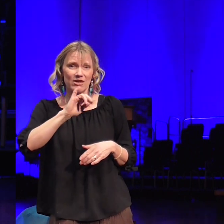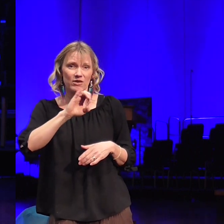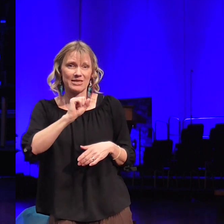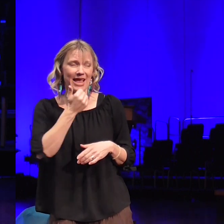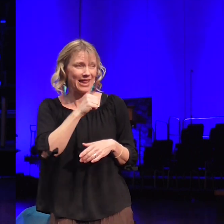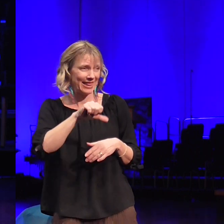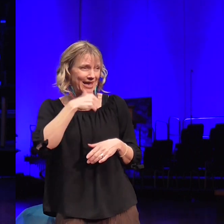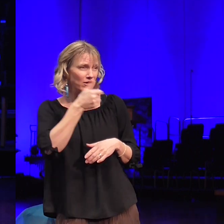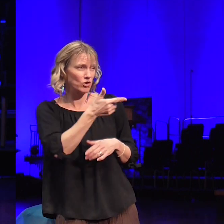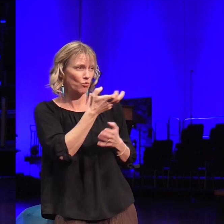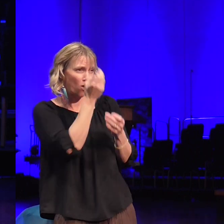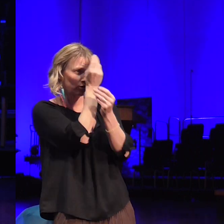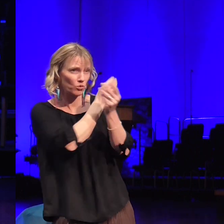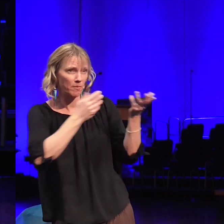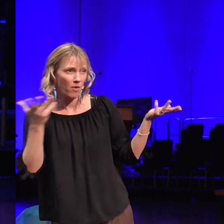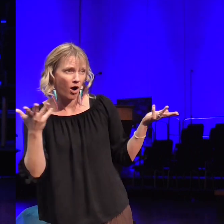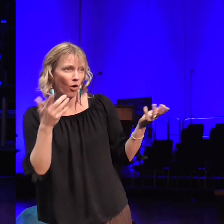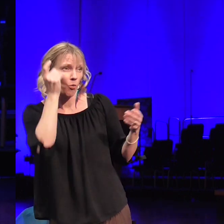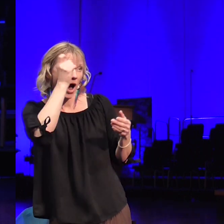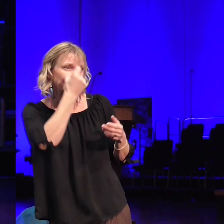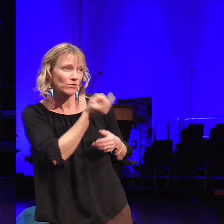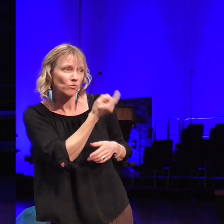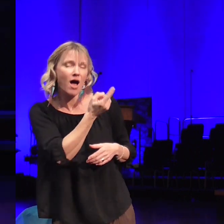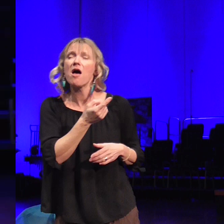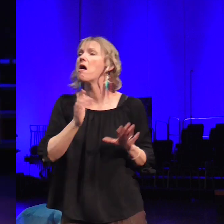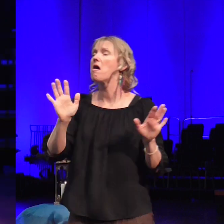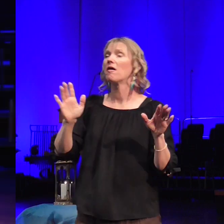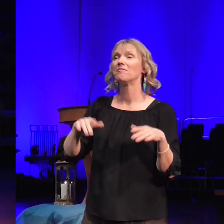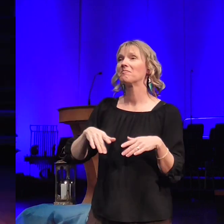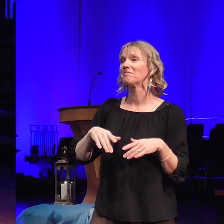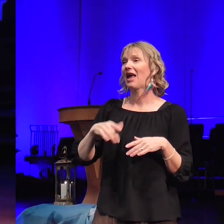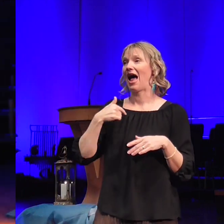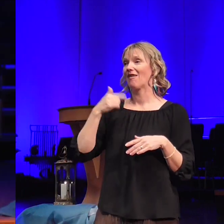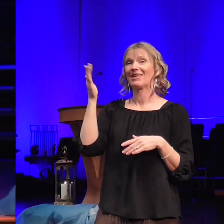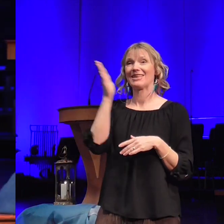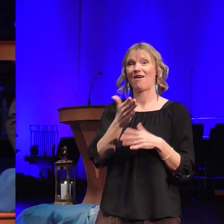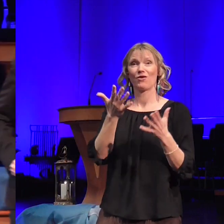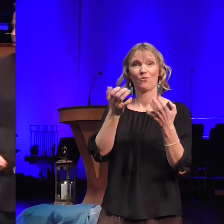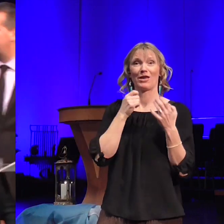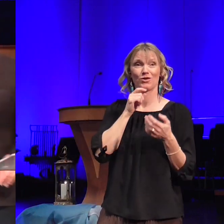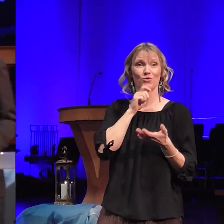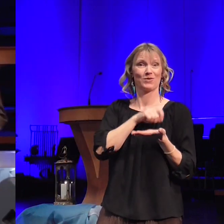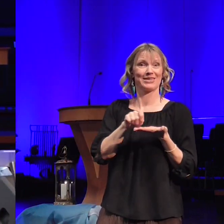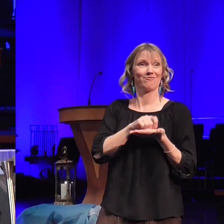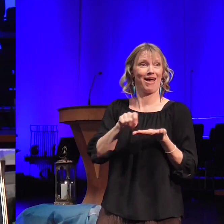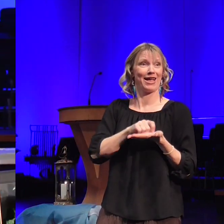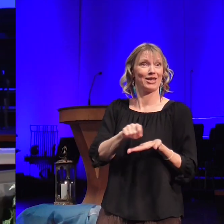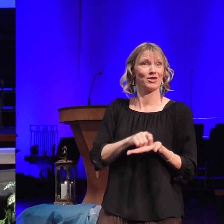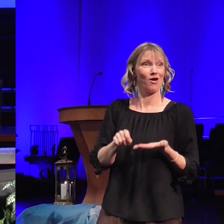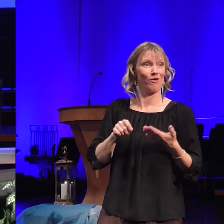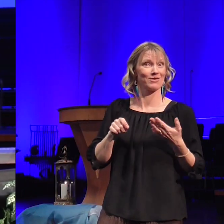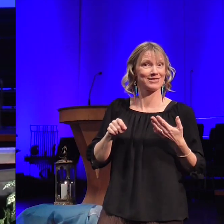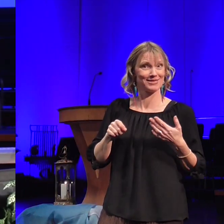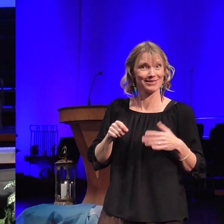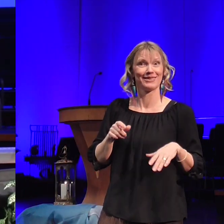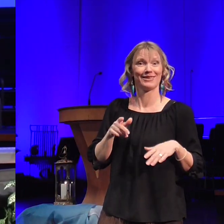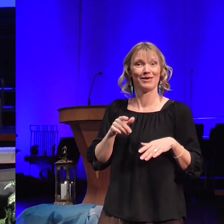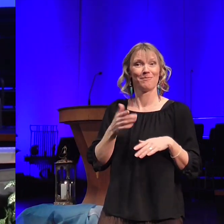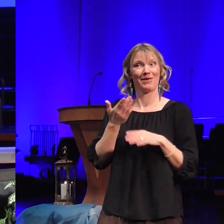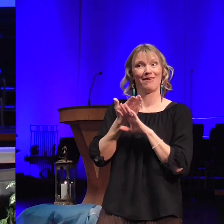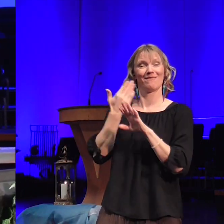impart upon us, O Wise One? No, it's nice to share. I've never wanted to take notes during a talk before, and I almost did that with a couple of things you were